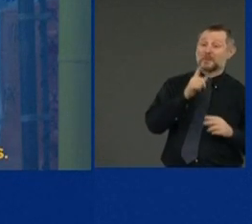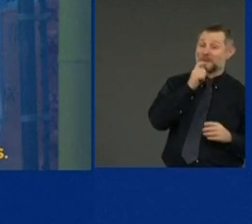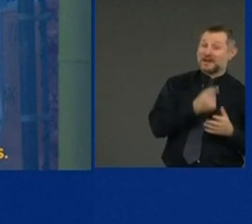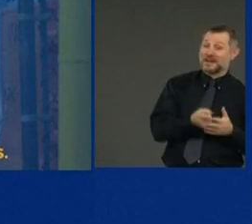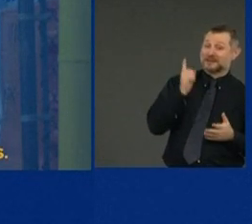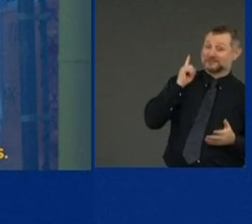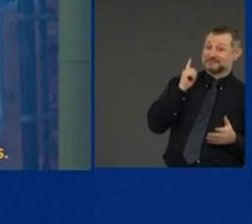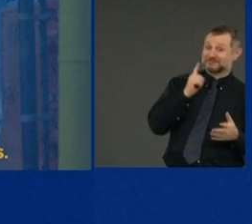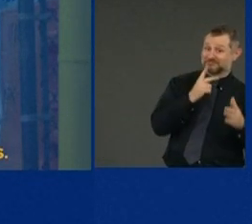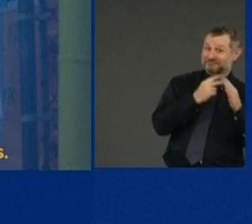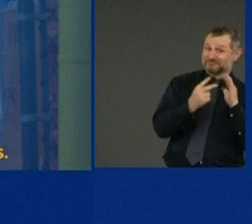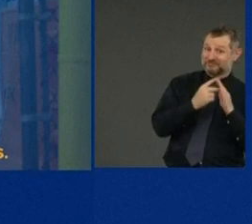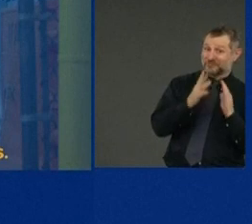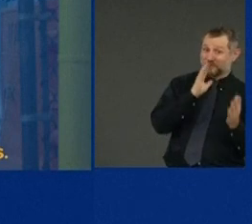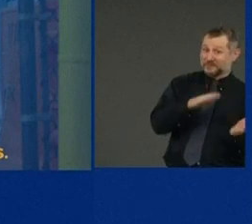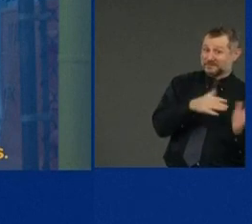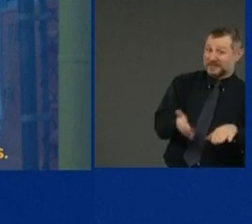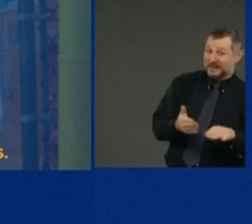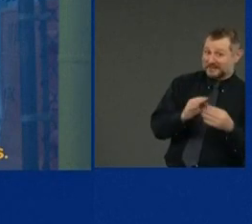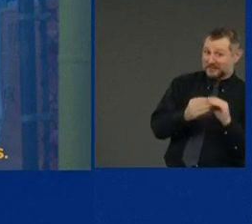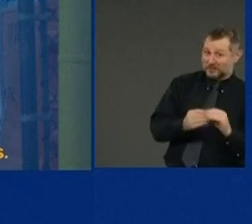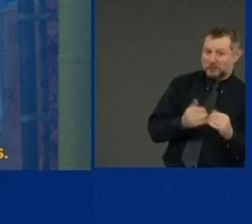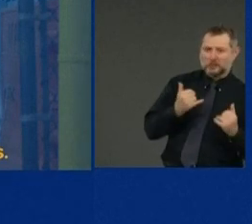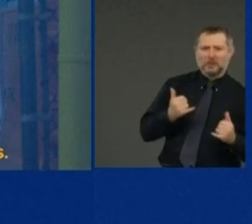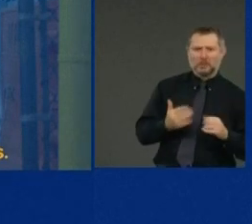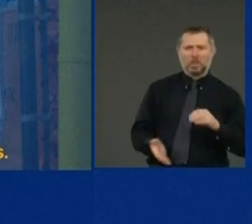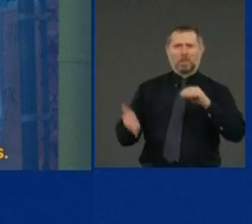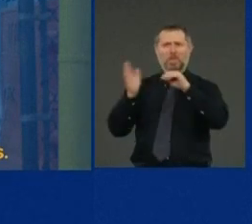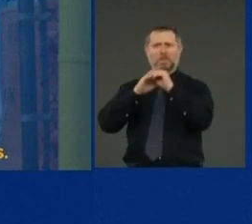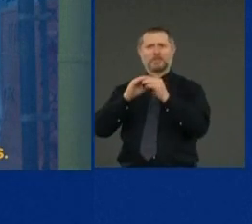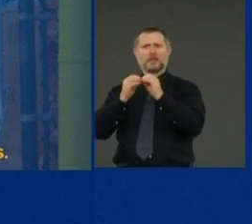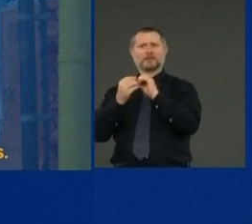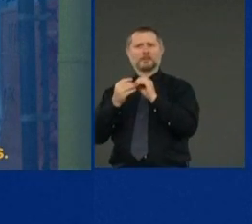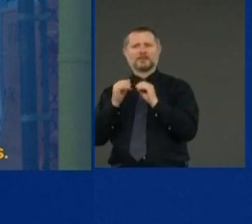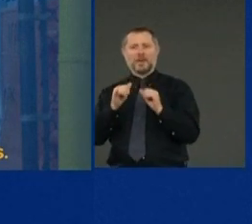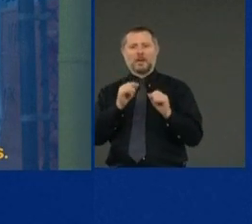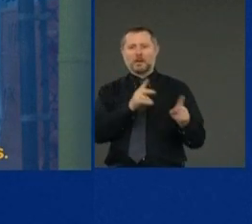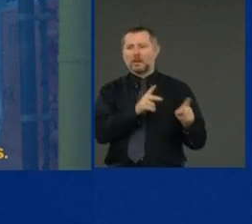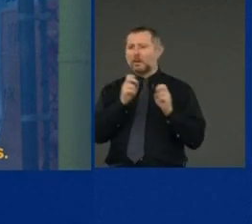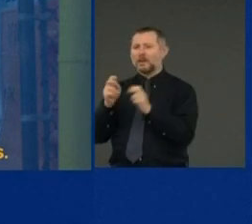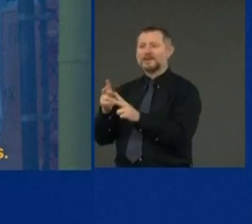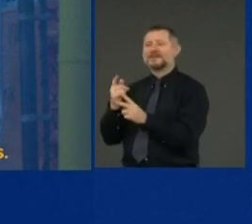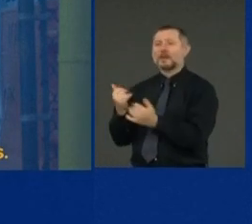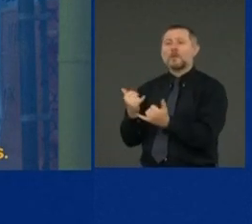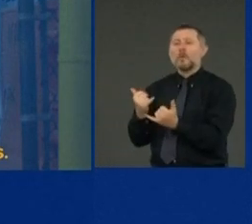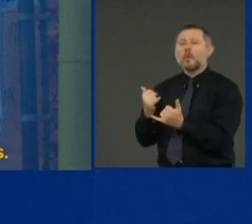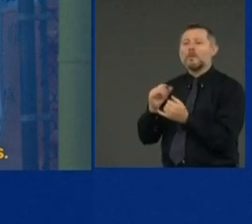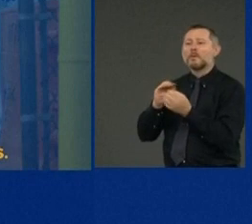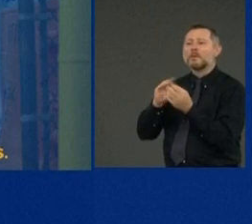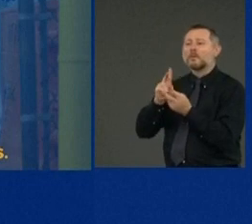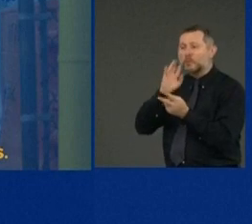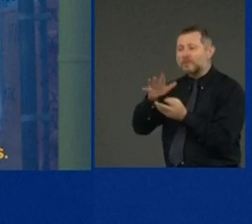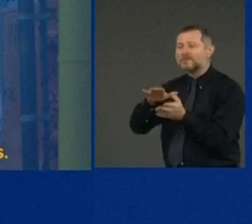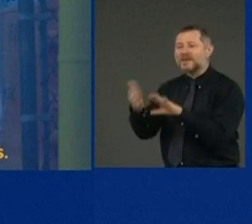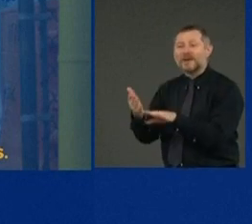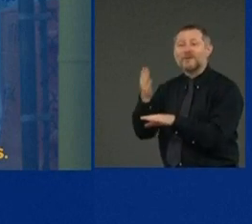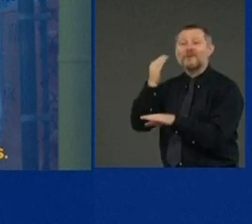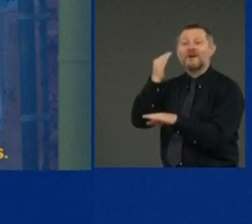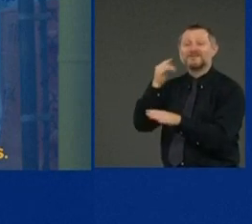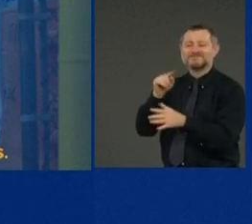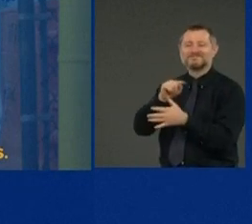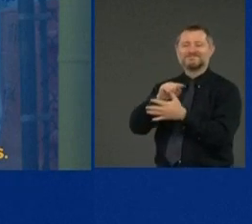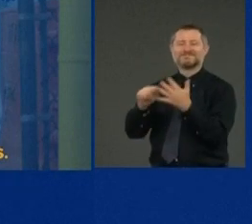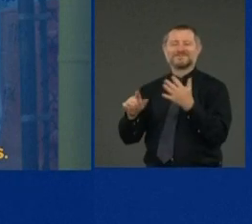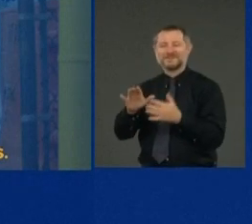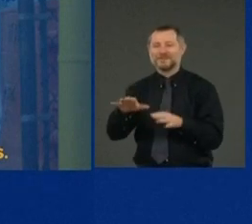which is now increasing, we extrapolate to tell you more people are going to die. Based on what you